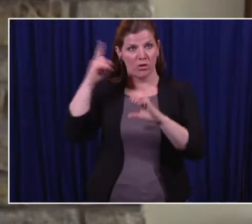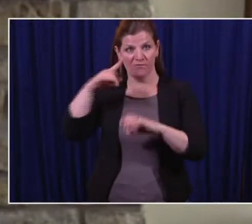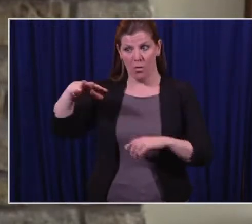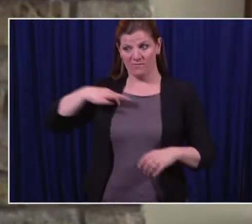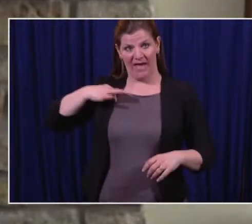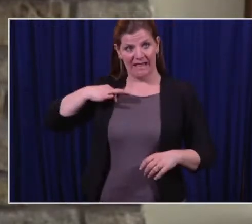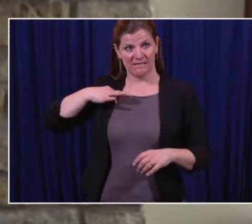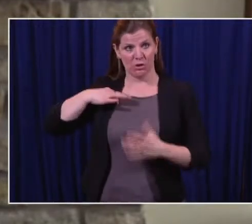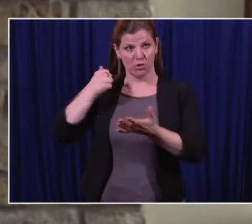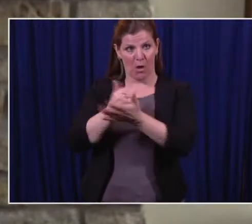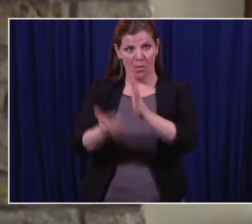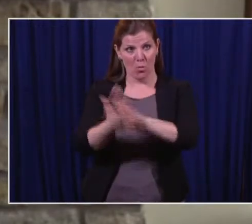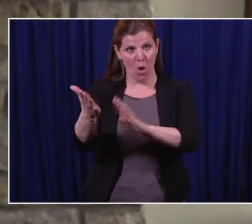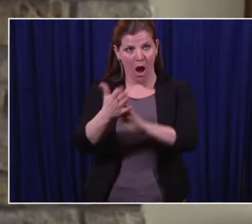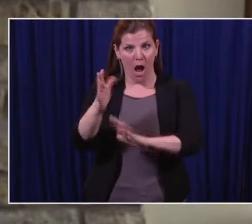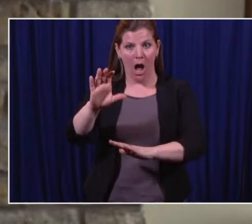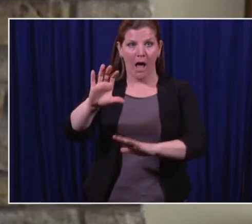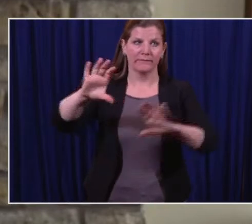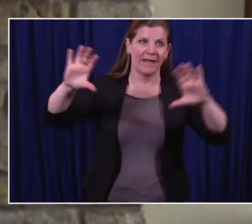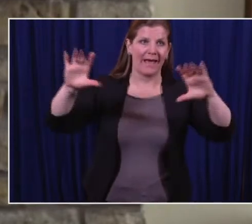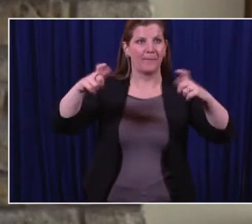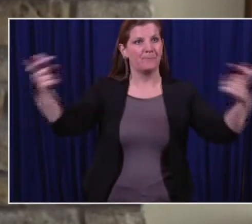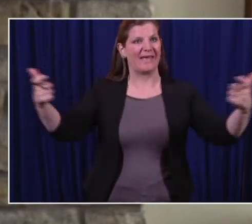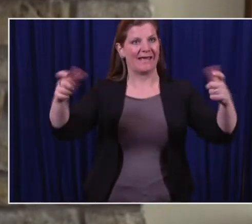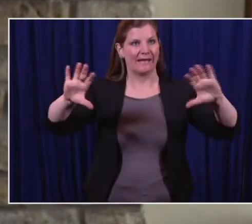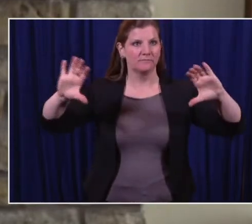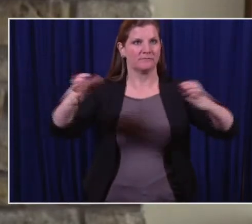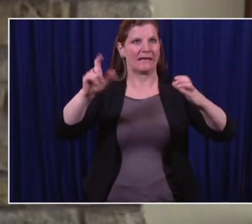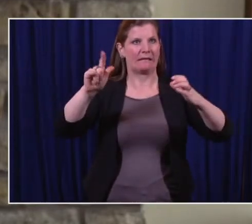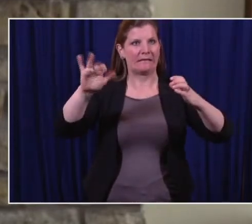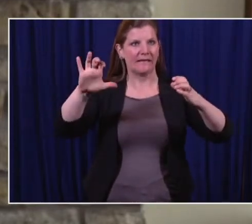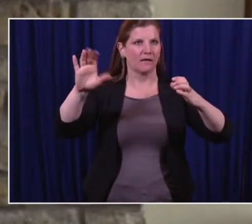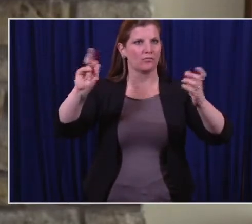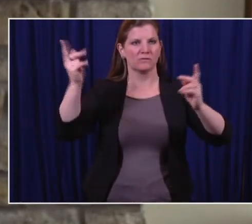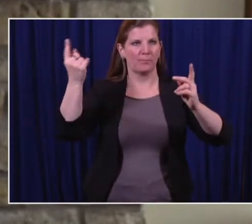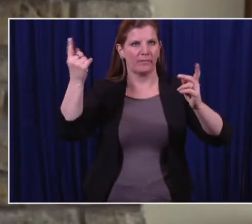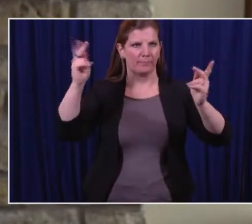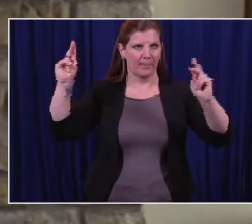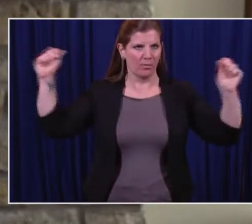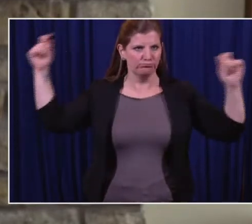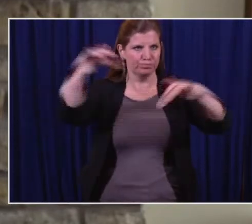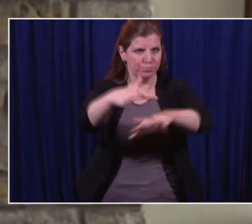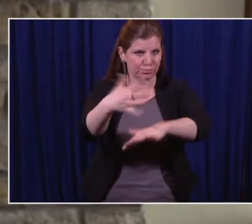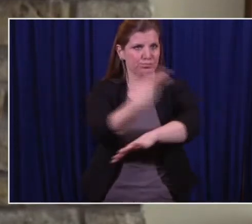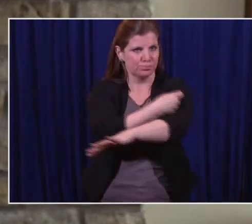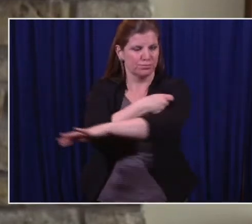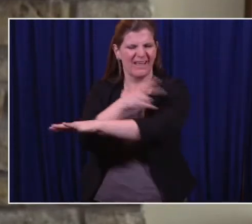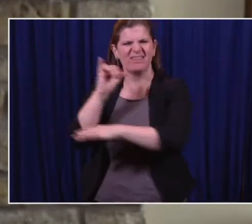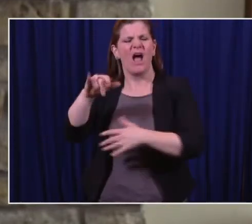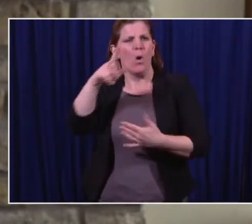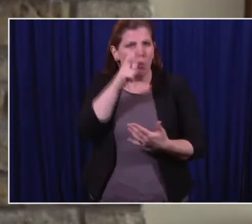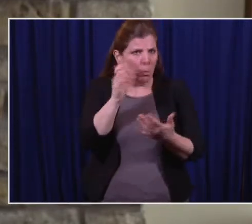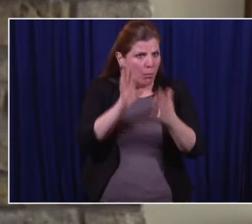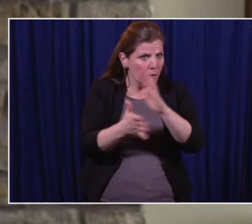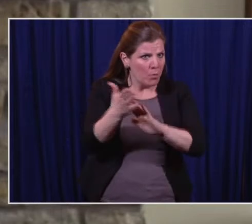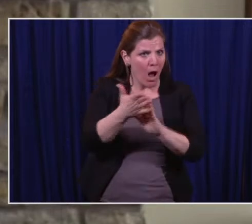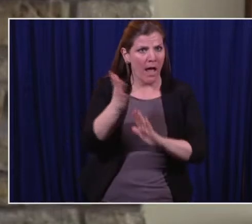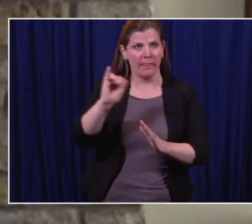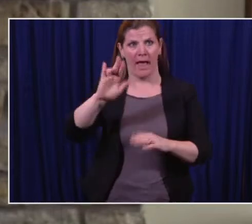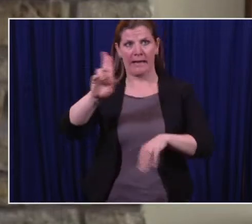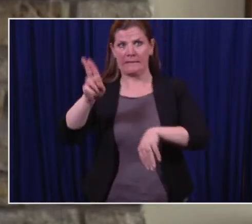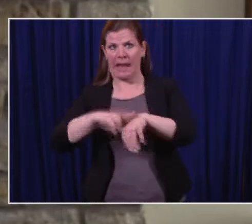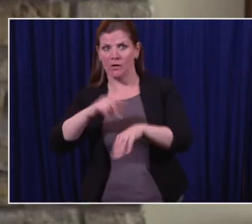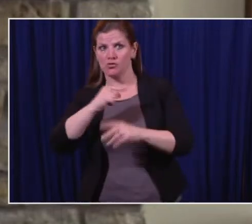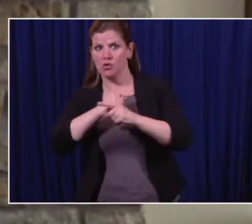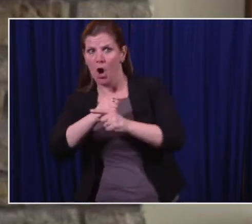they be doing? Who would run these sites? Would it be FEMA or the National Guard or like retail pharmacies? Any kind of details for